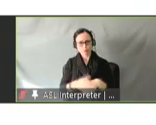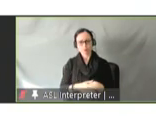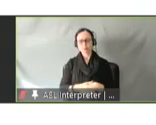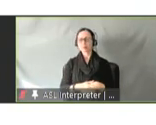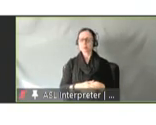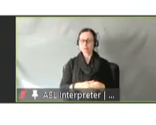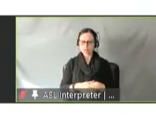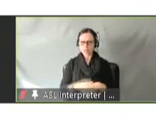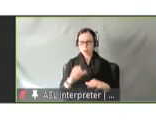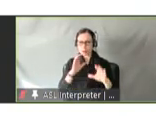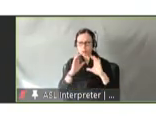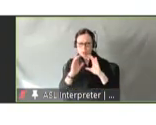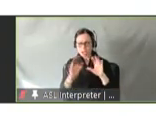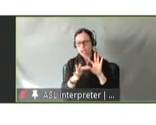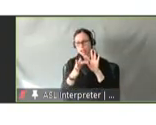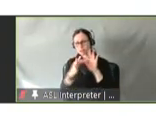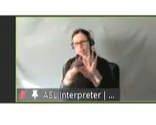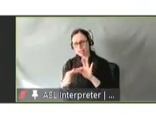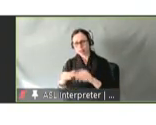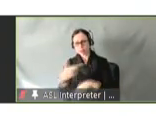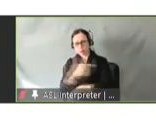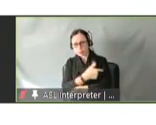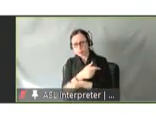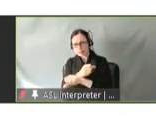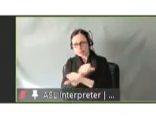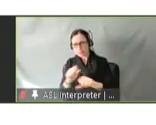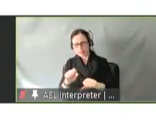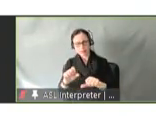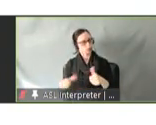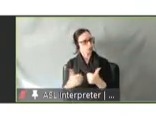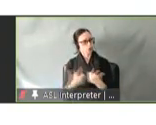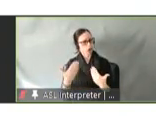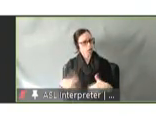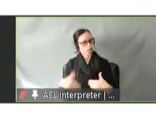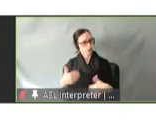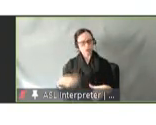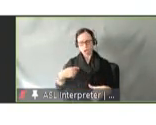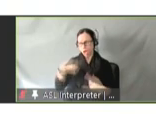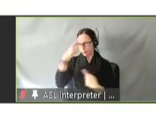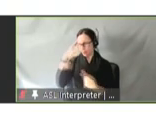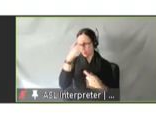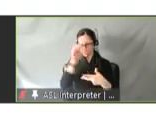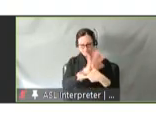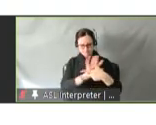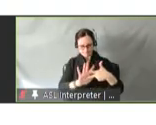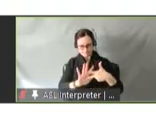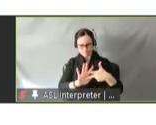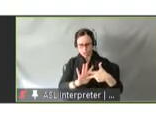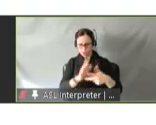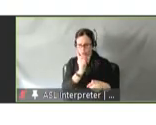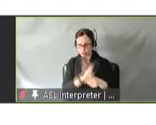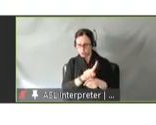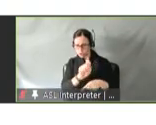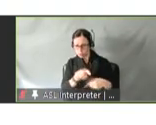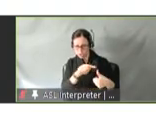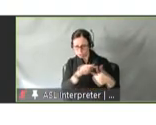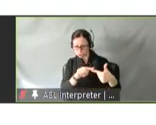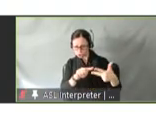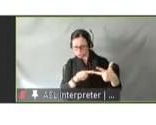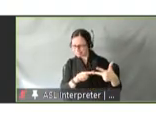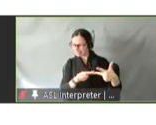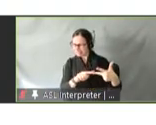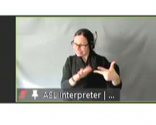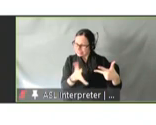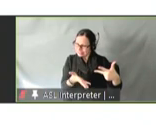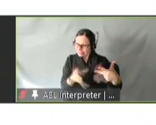many of us. And, you know, I started to think about this in three questions. I'm not sure these are the right three questions, but, you know, it's starting to think for me